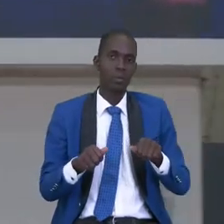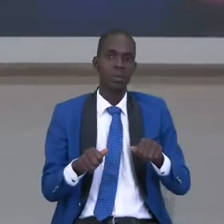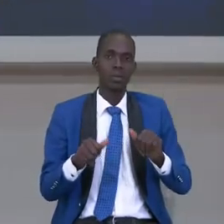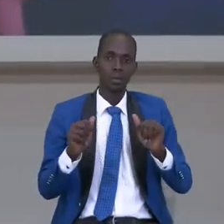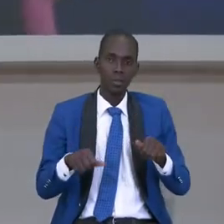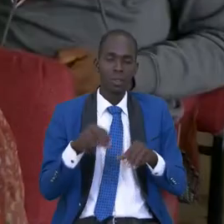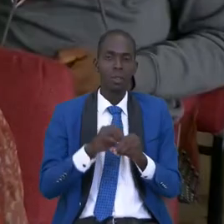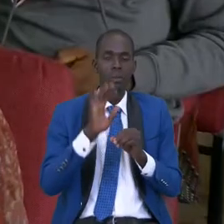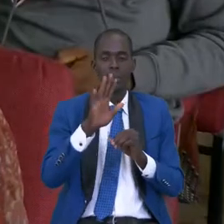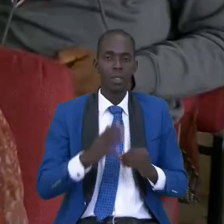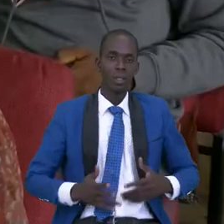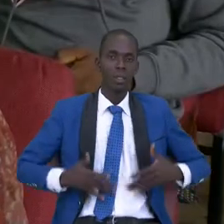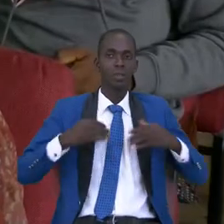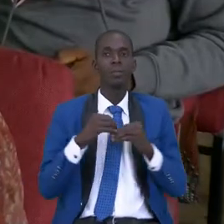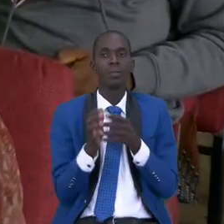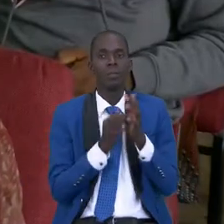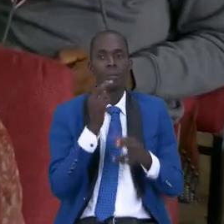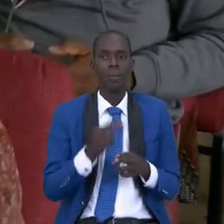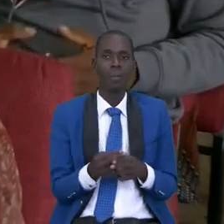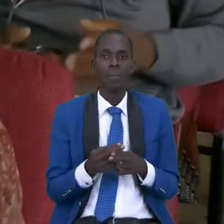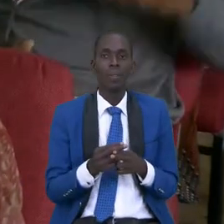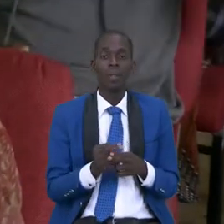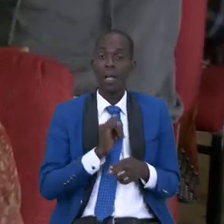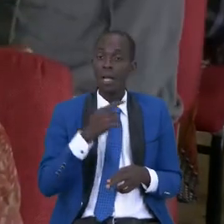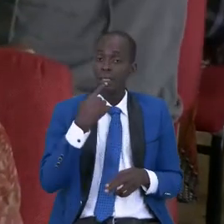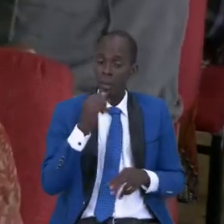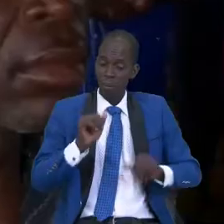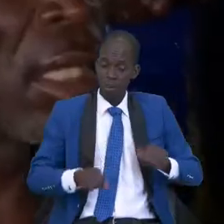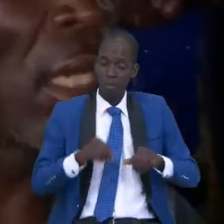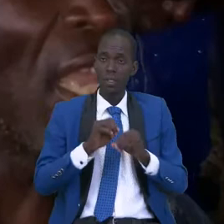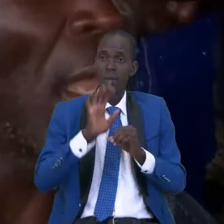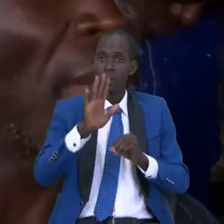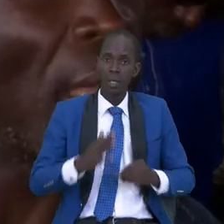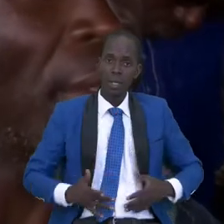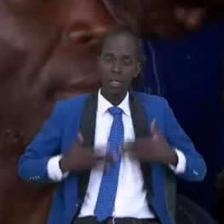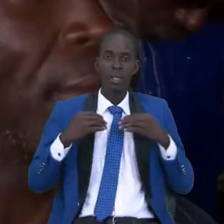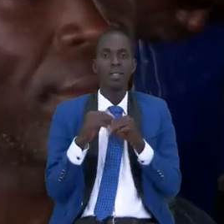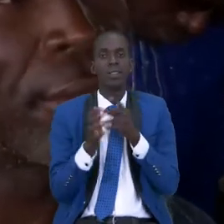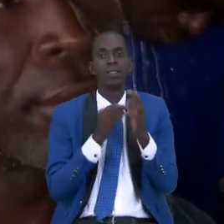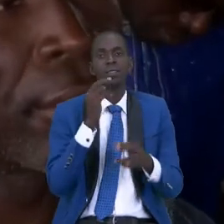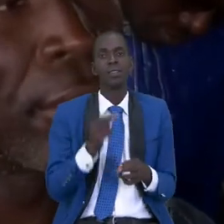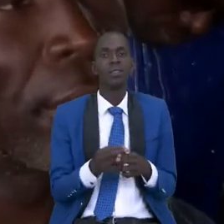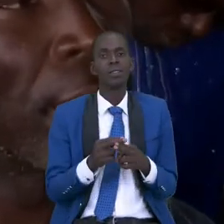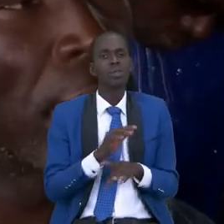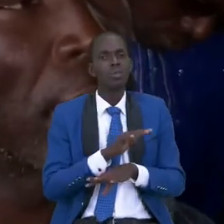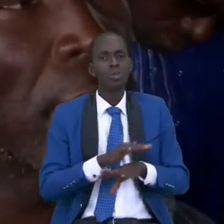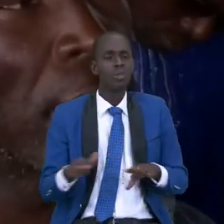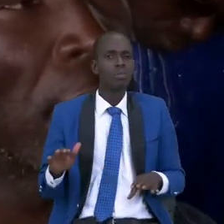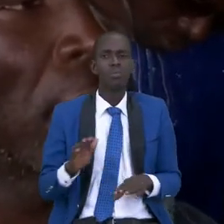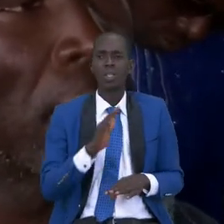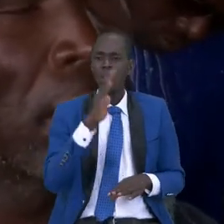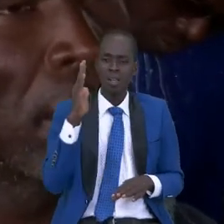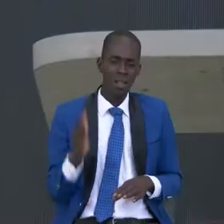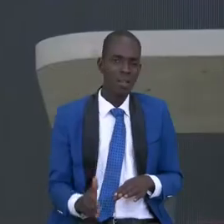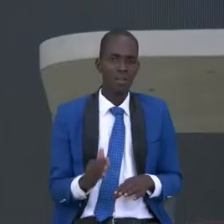Possibilities in your life. Amen. I said possibilities in your life. Amen. Don't ever think